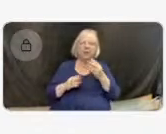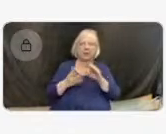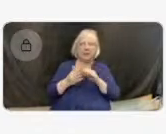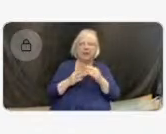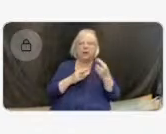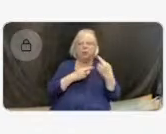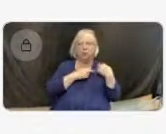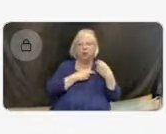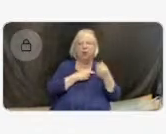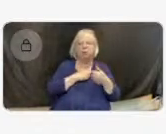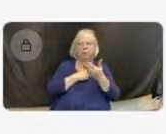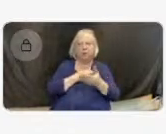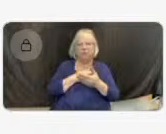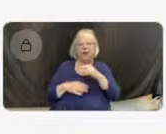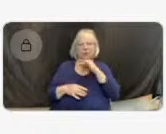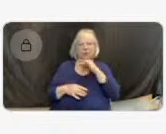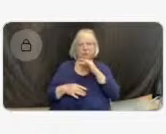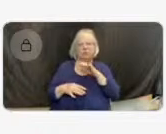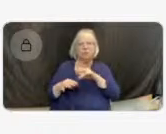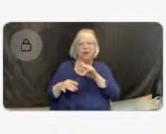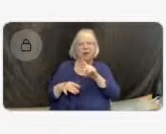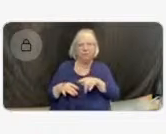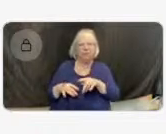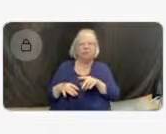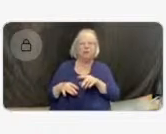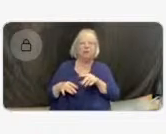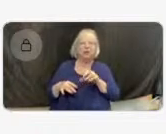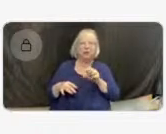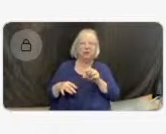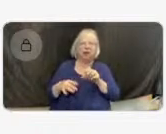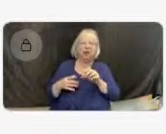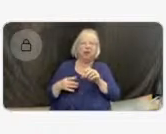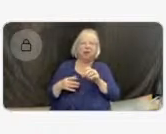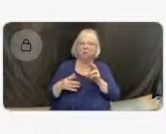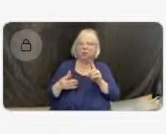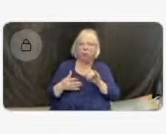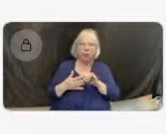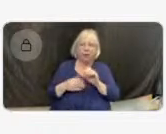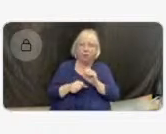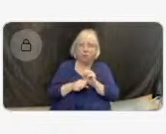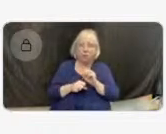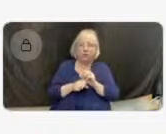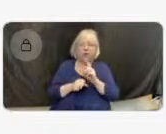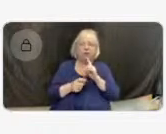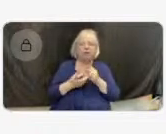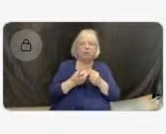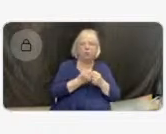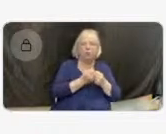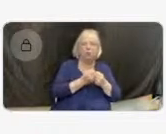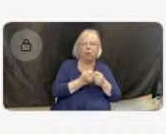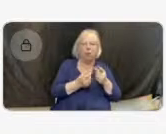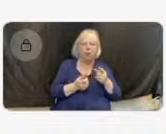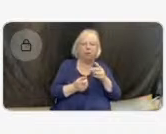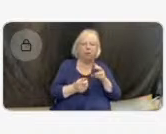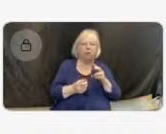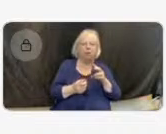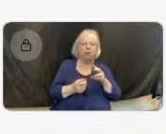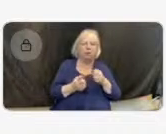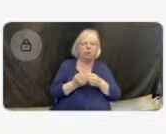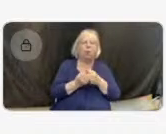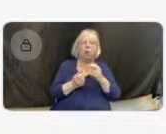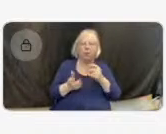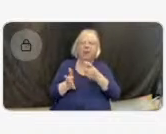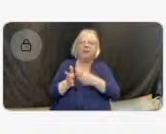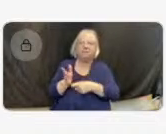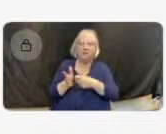that. That is the way that service works is that it's supported by the fees that are charged for